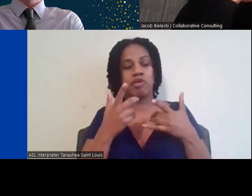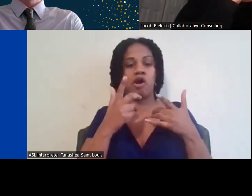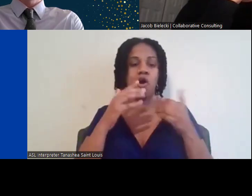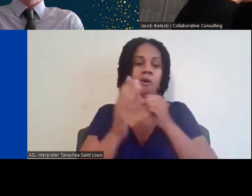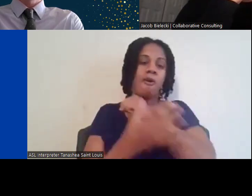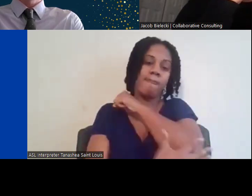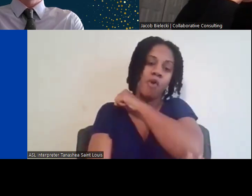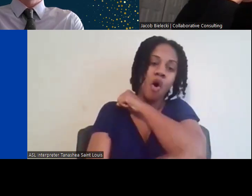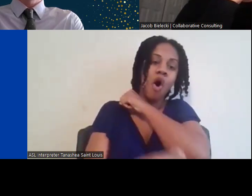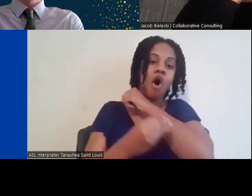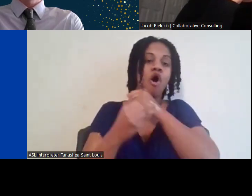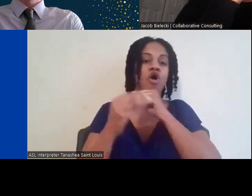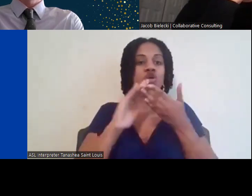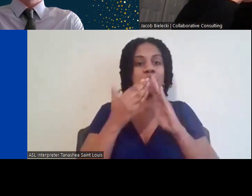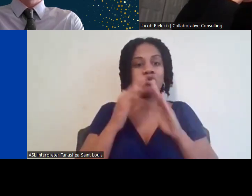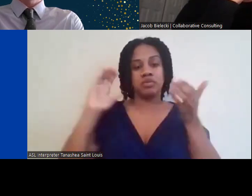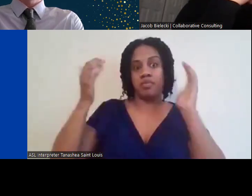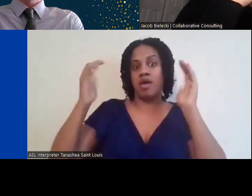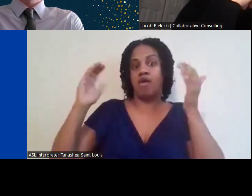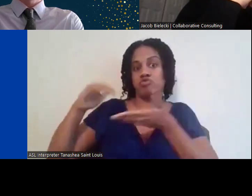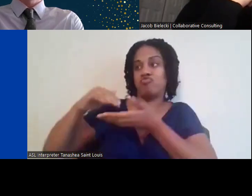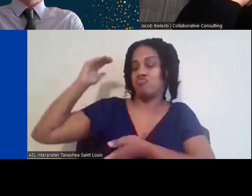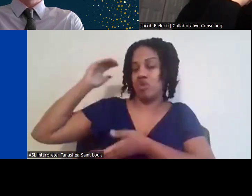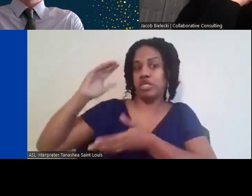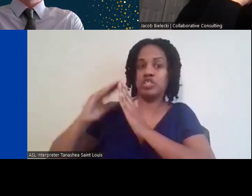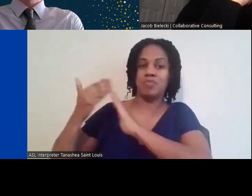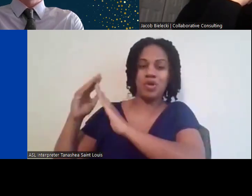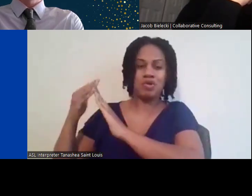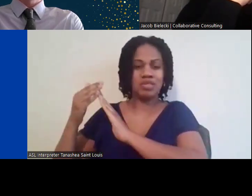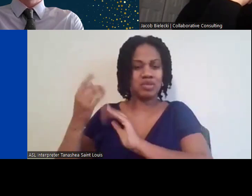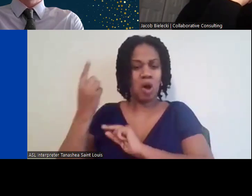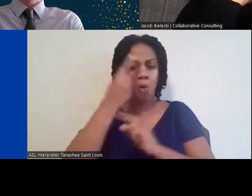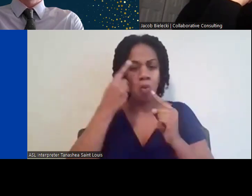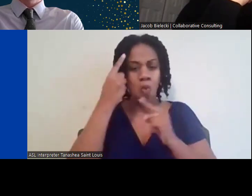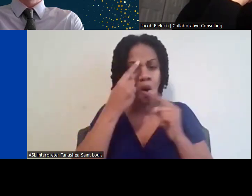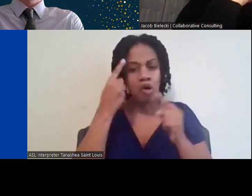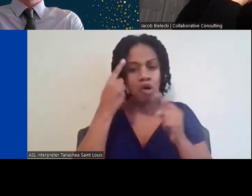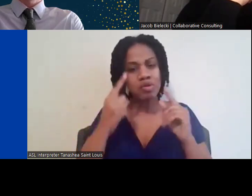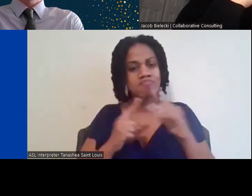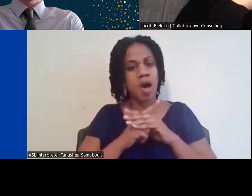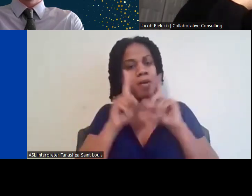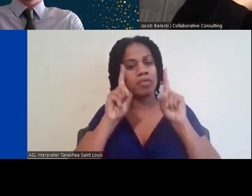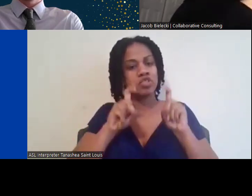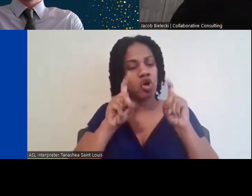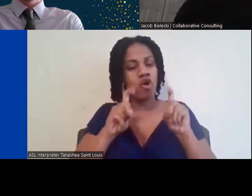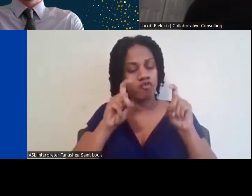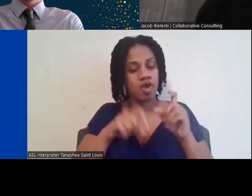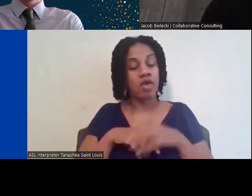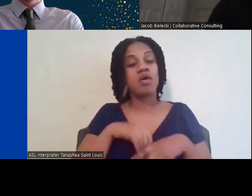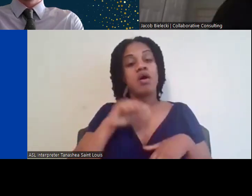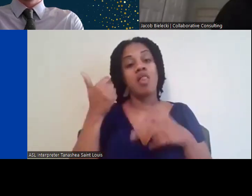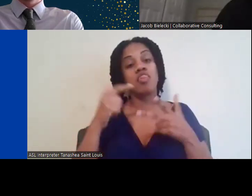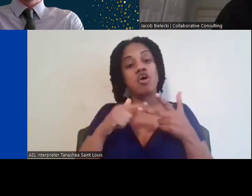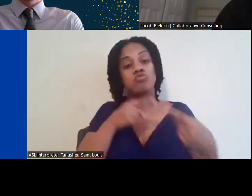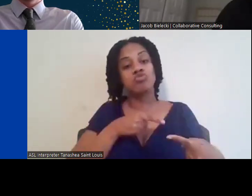to our more affluent communities. So I'm wondering if that came up in the survey. And then the other thing, one of the that we struggled with